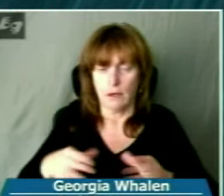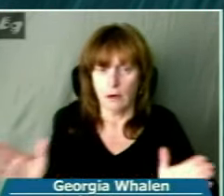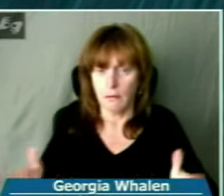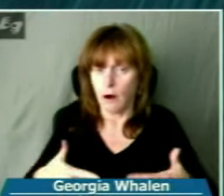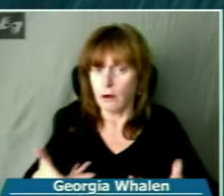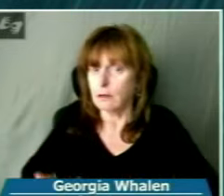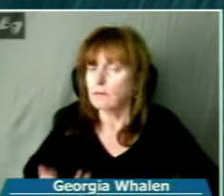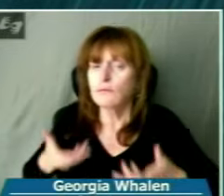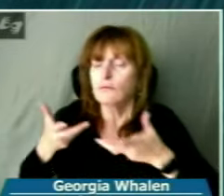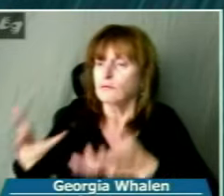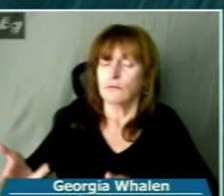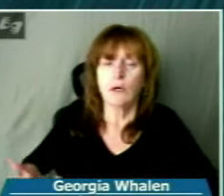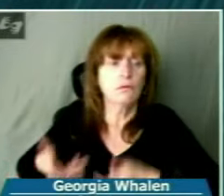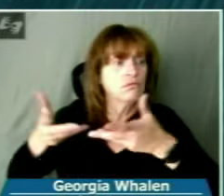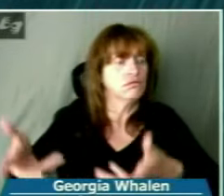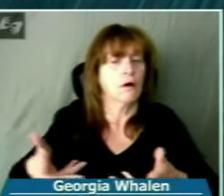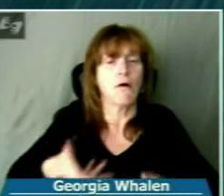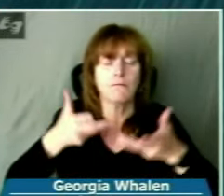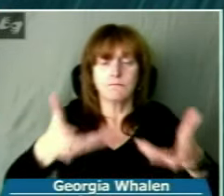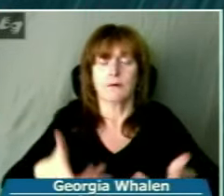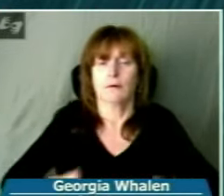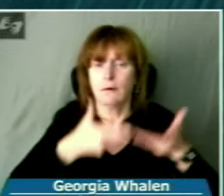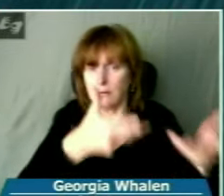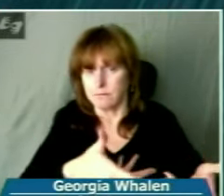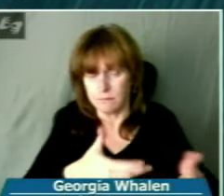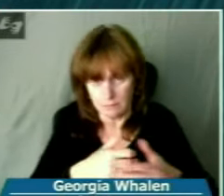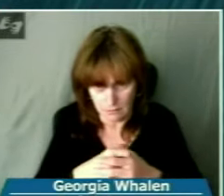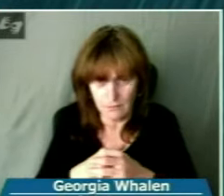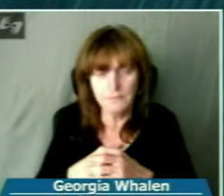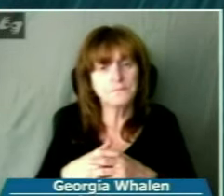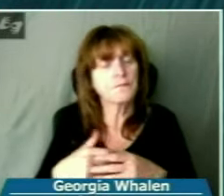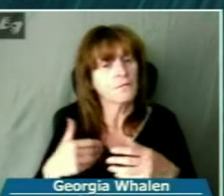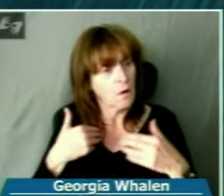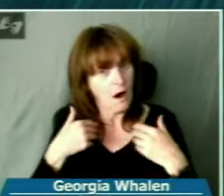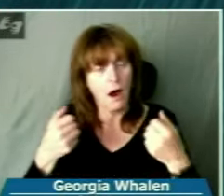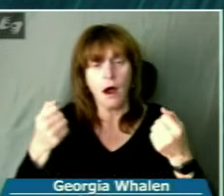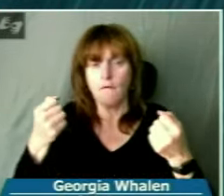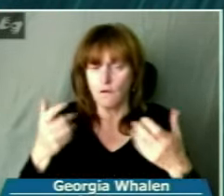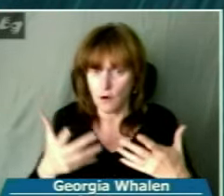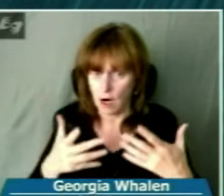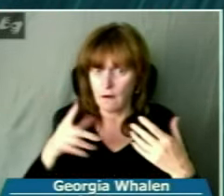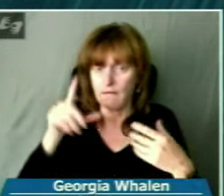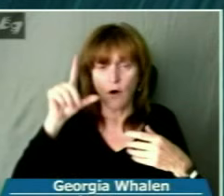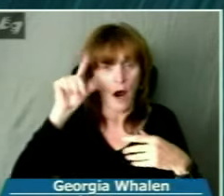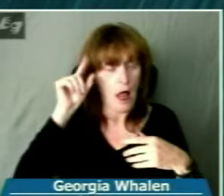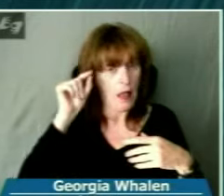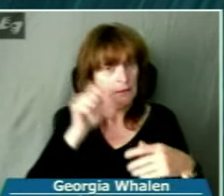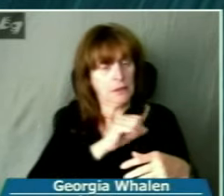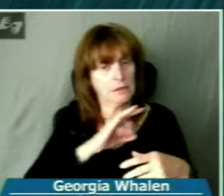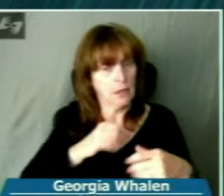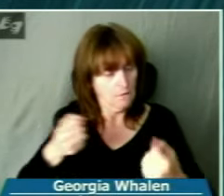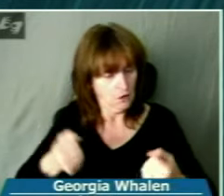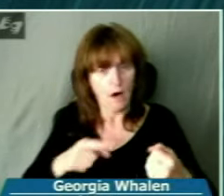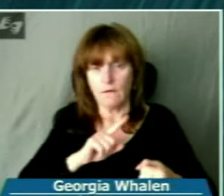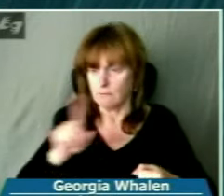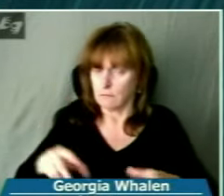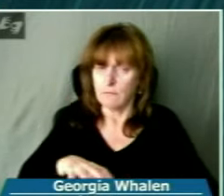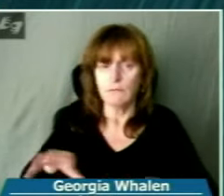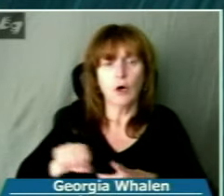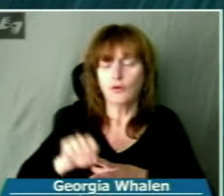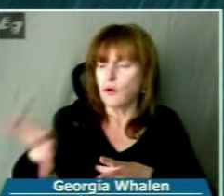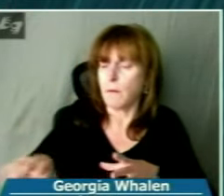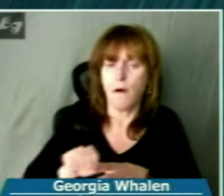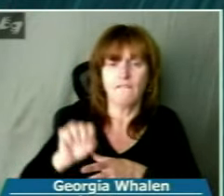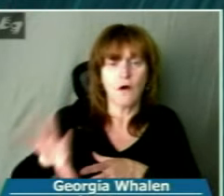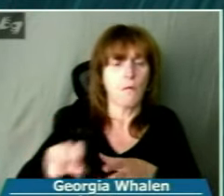community. We've got drivers with city staff that help with delivering of those. So that was just